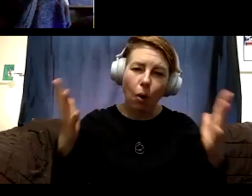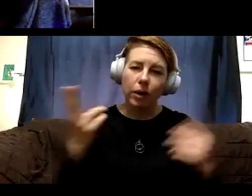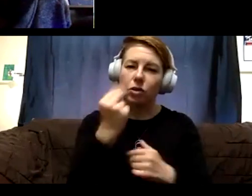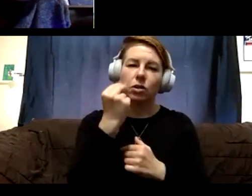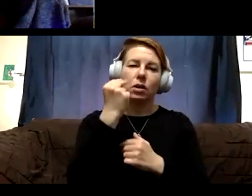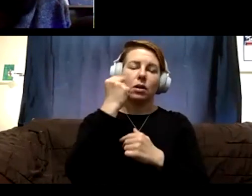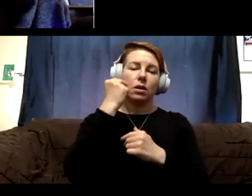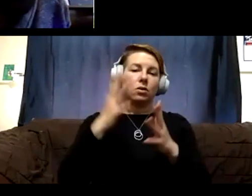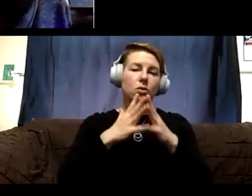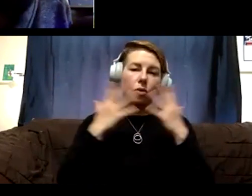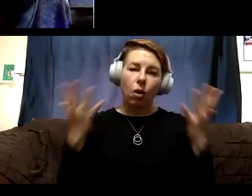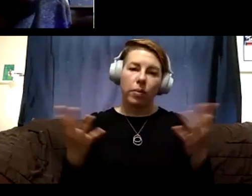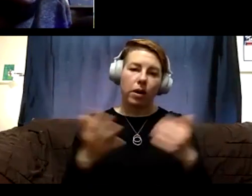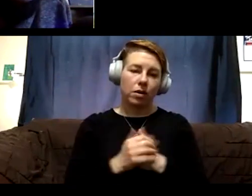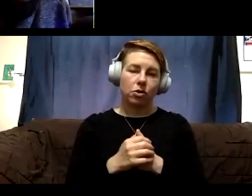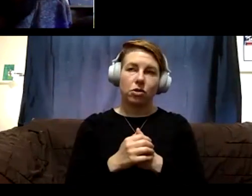nonsense. Like